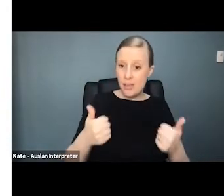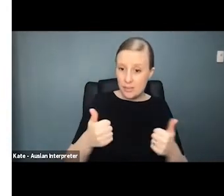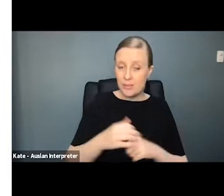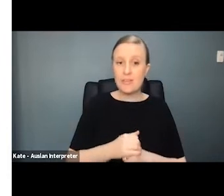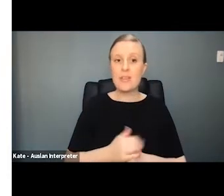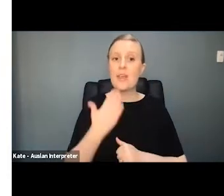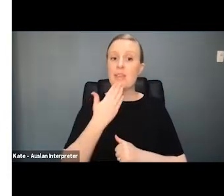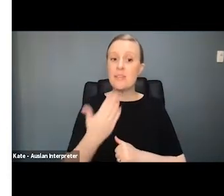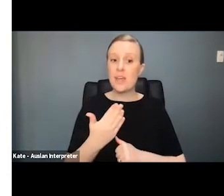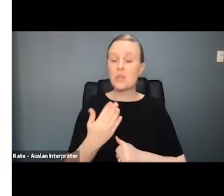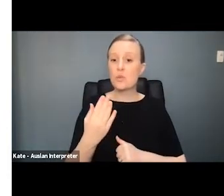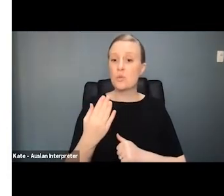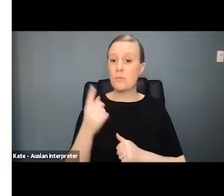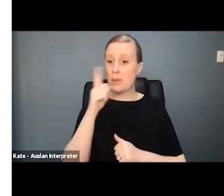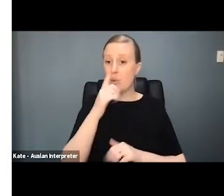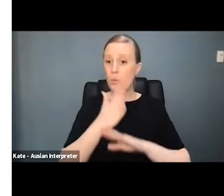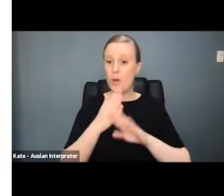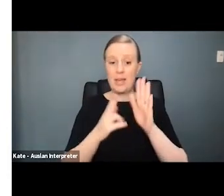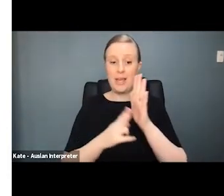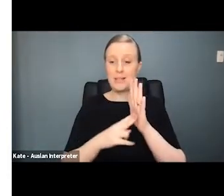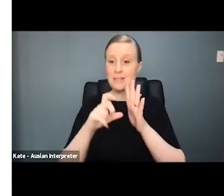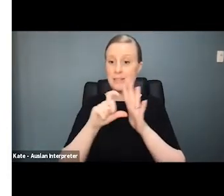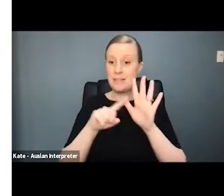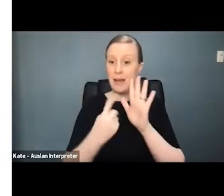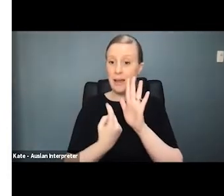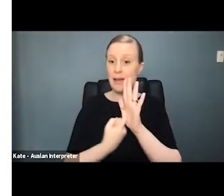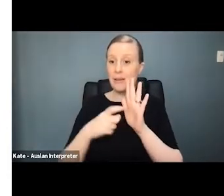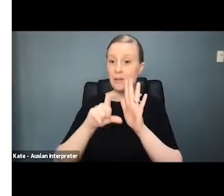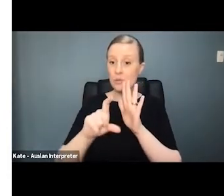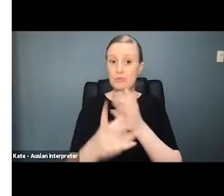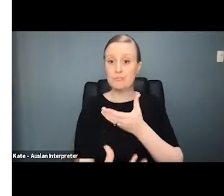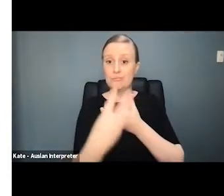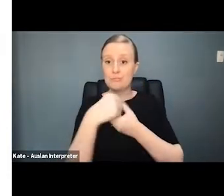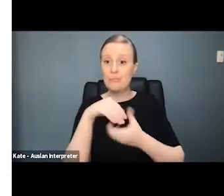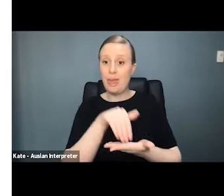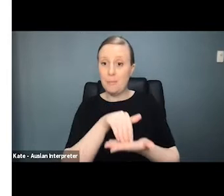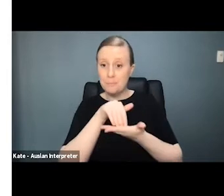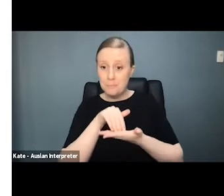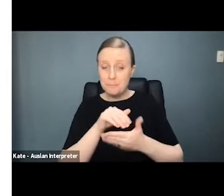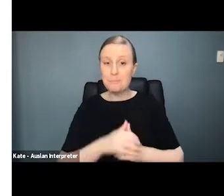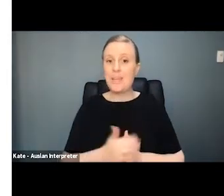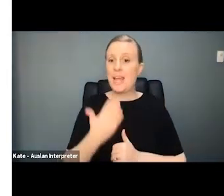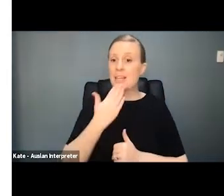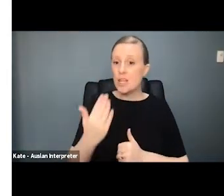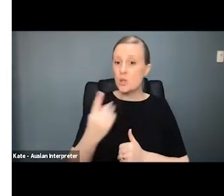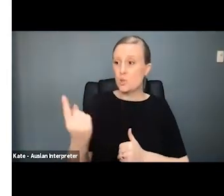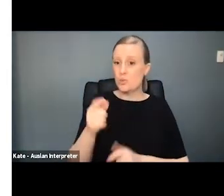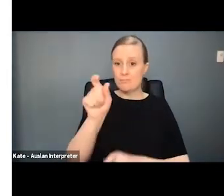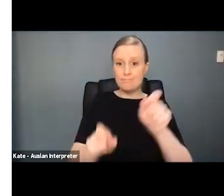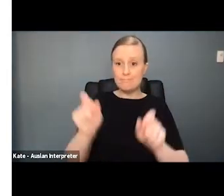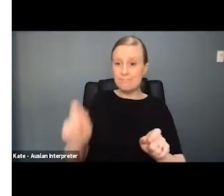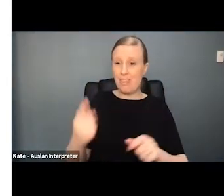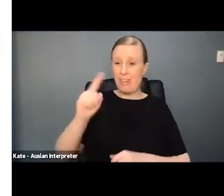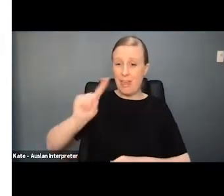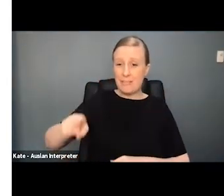contributed to Drug Trends both this year and over previous years. And of course, would like to thank all of the participants the thousands of